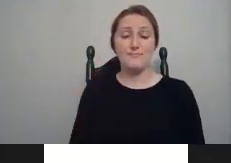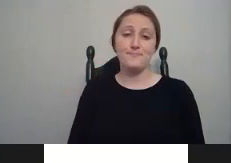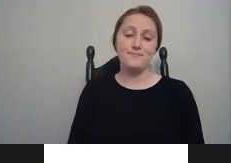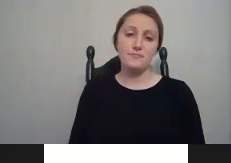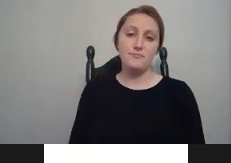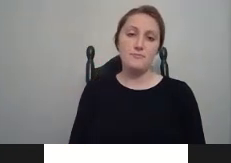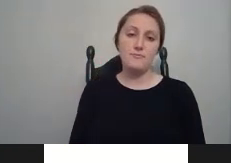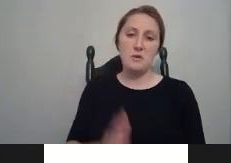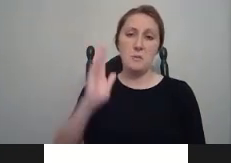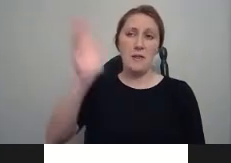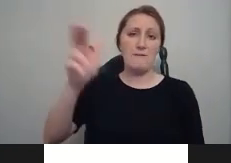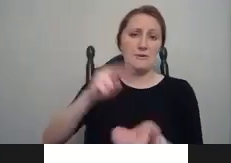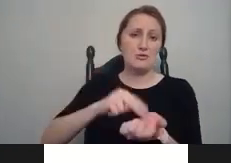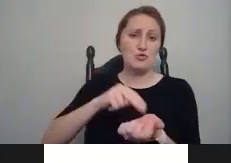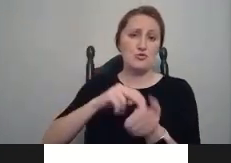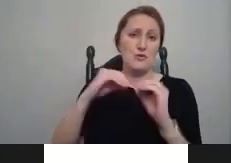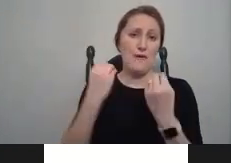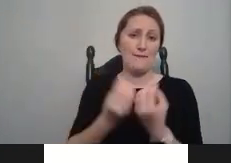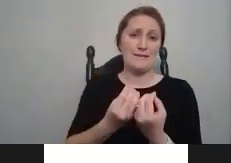in the nurse's office?